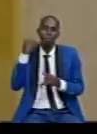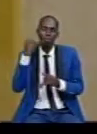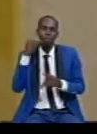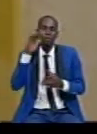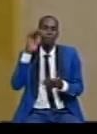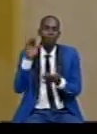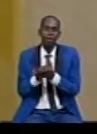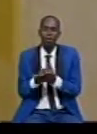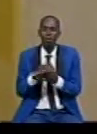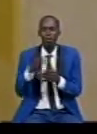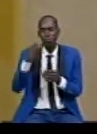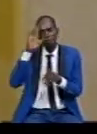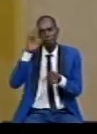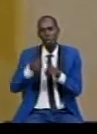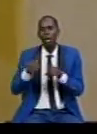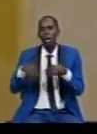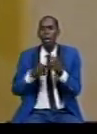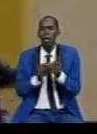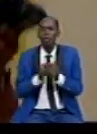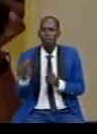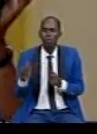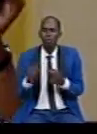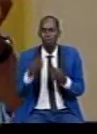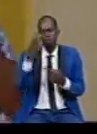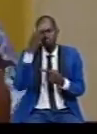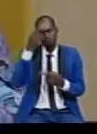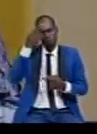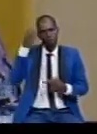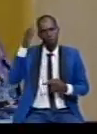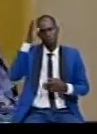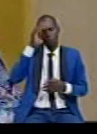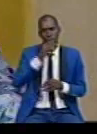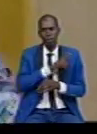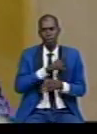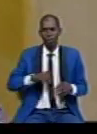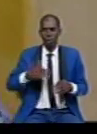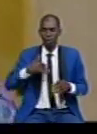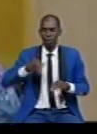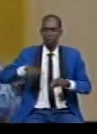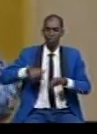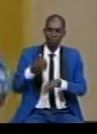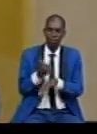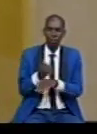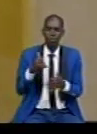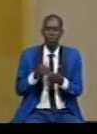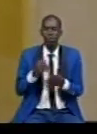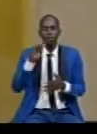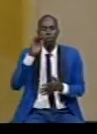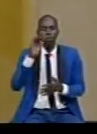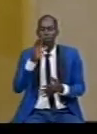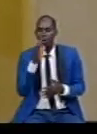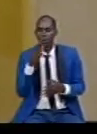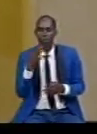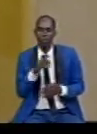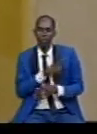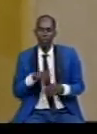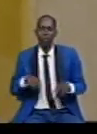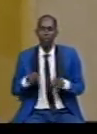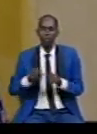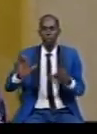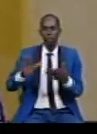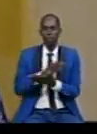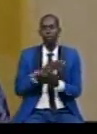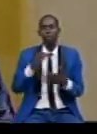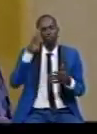that the pastor in the Lord gave me and the song that the mother in the Lord sang for me, I have a lot of confidence that yes, my brother will surely